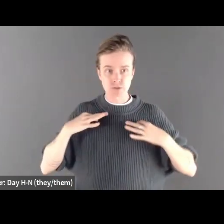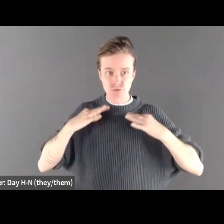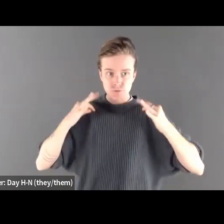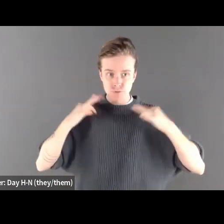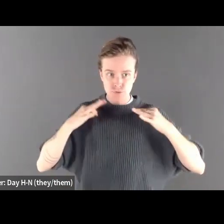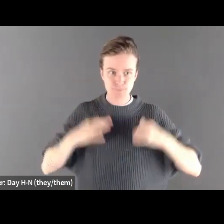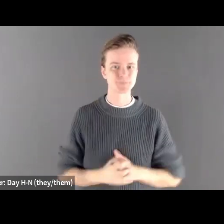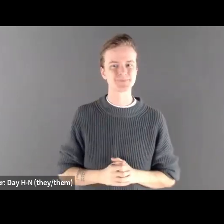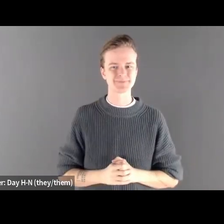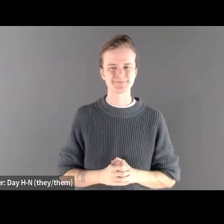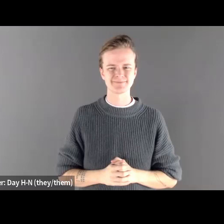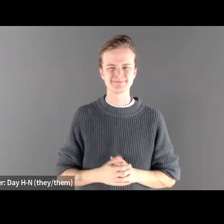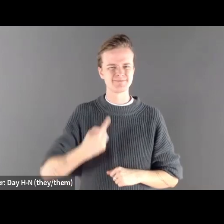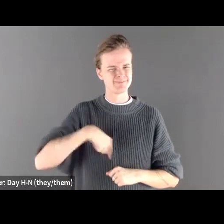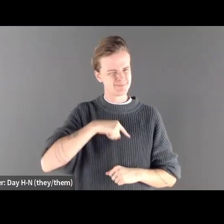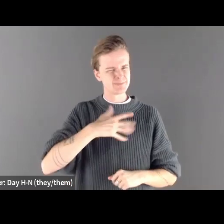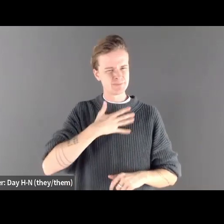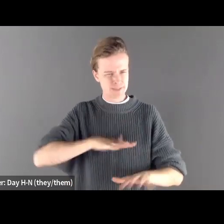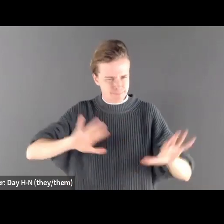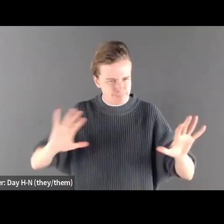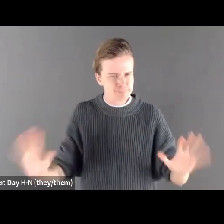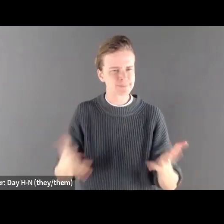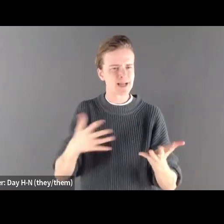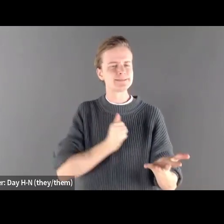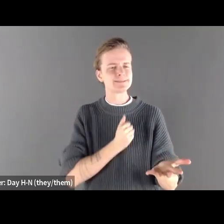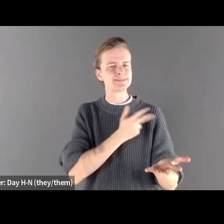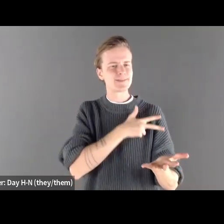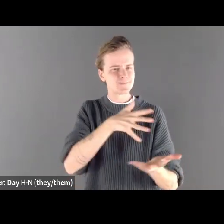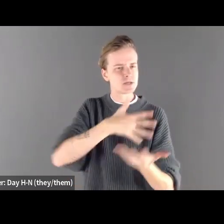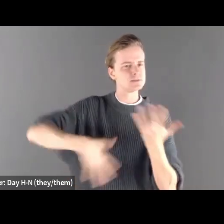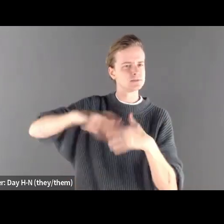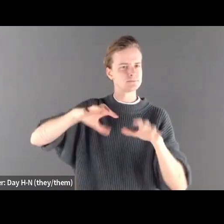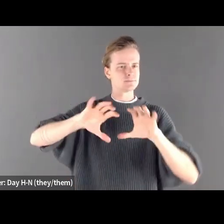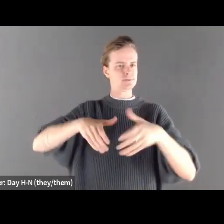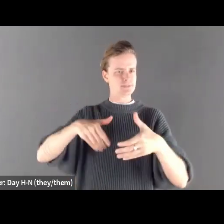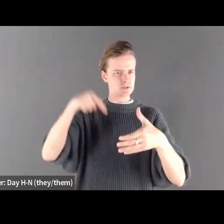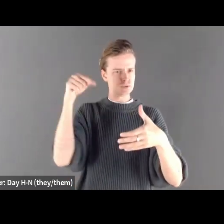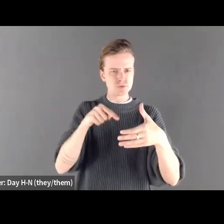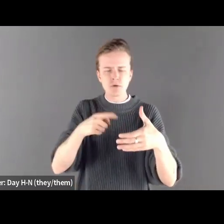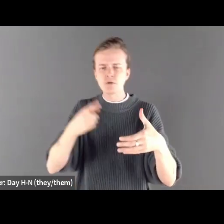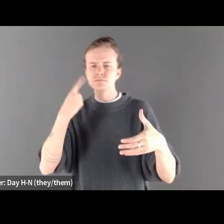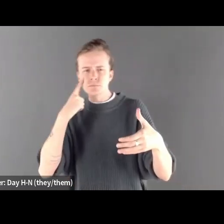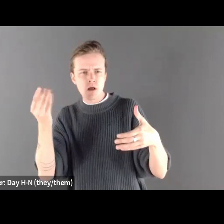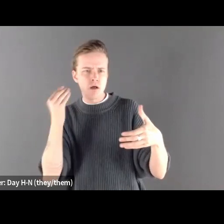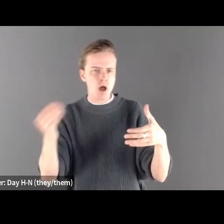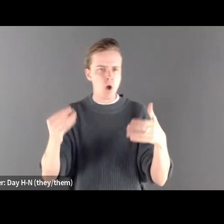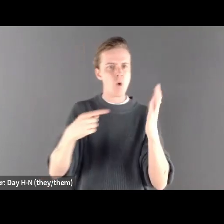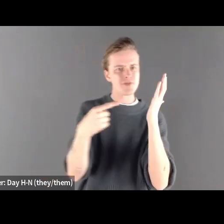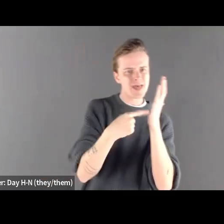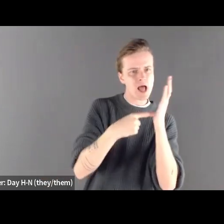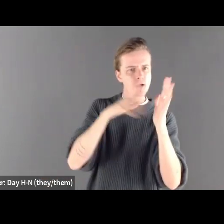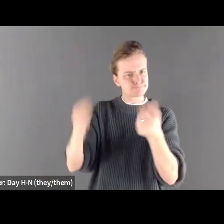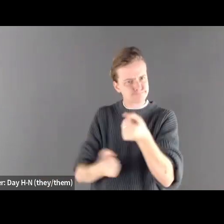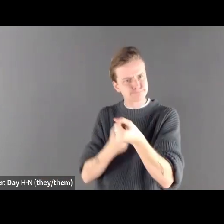inspiring conversations based on the constant change that digitalization brings to our societies. Each discussion will be a call